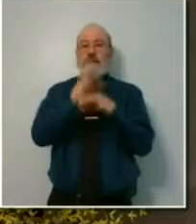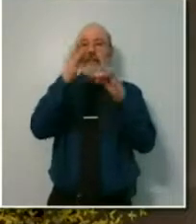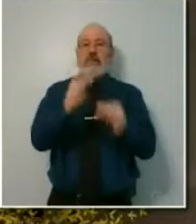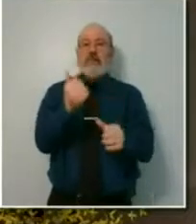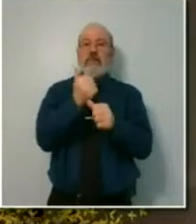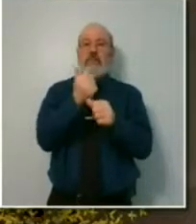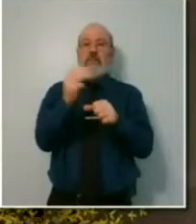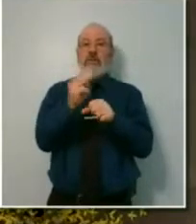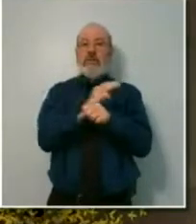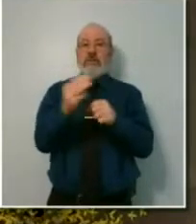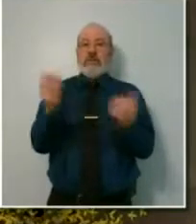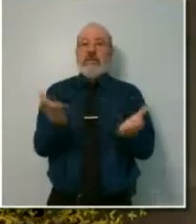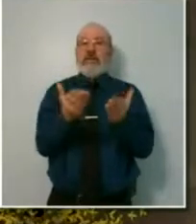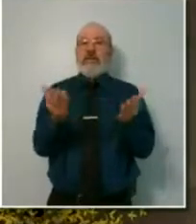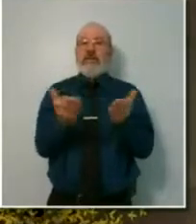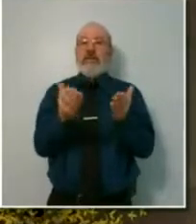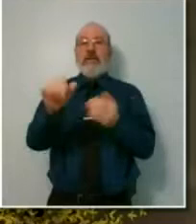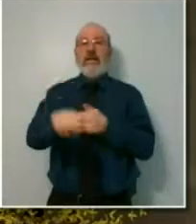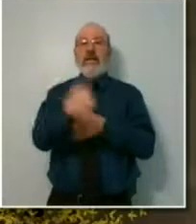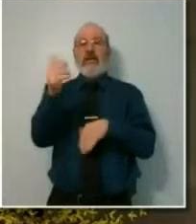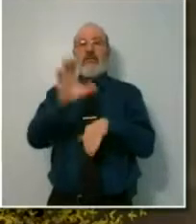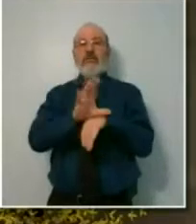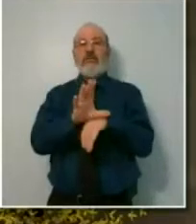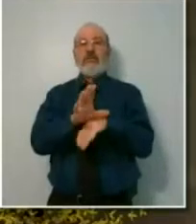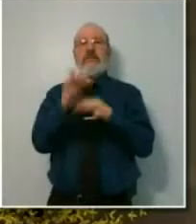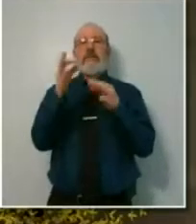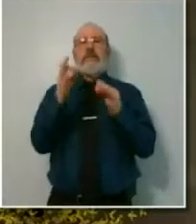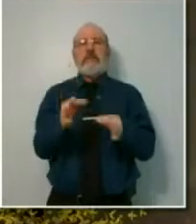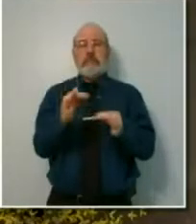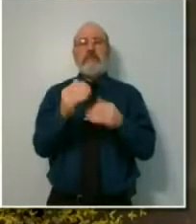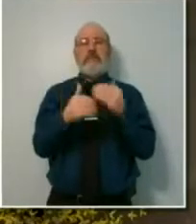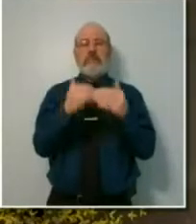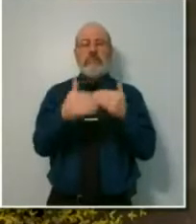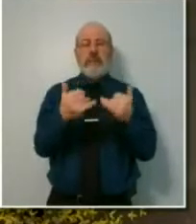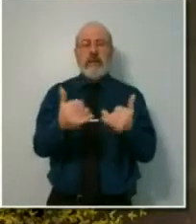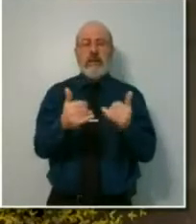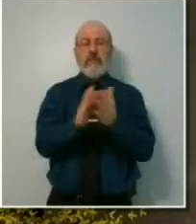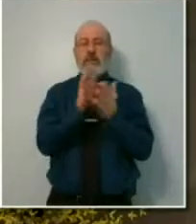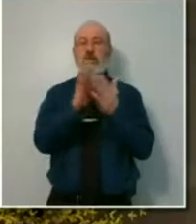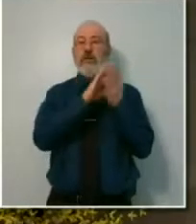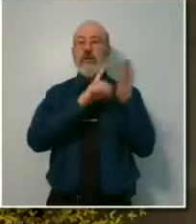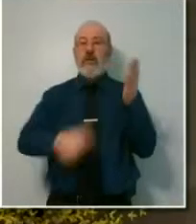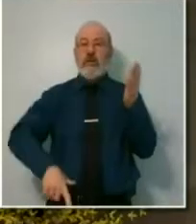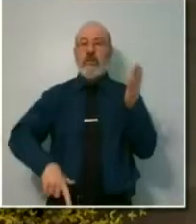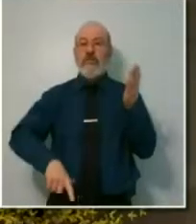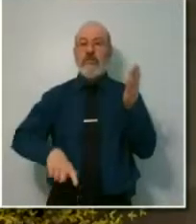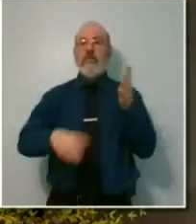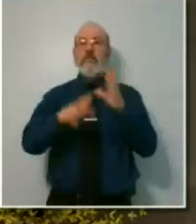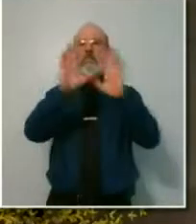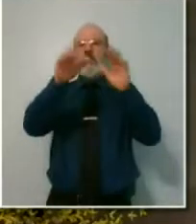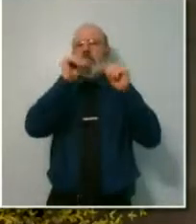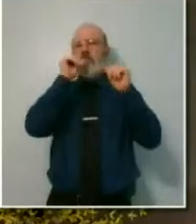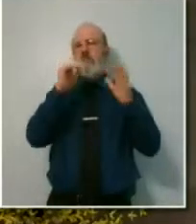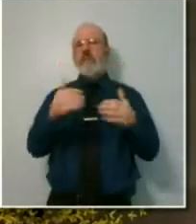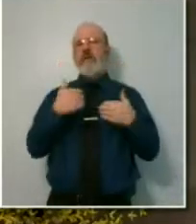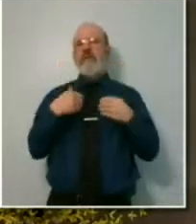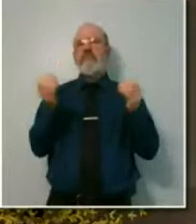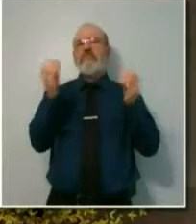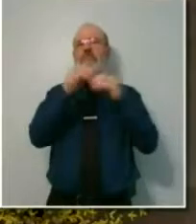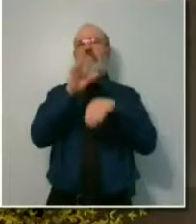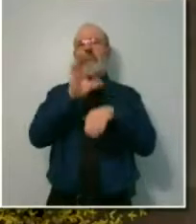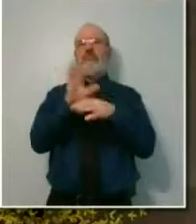here and another that's in the decision process. Praise the Lord. It's been a tremendous blessing to have more churches join our